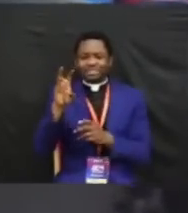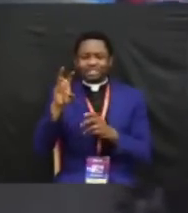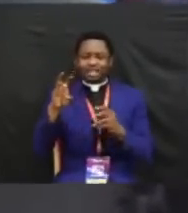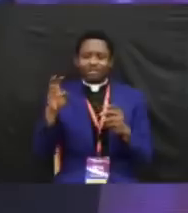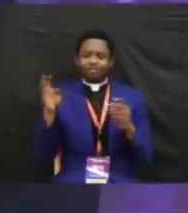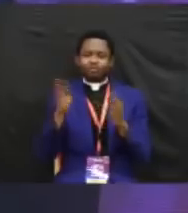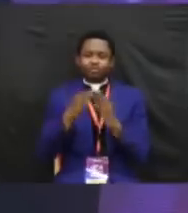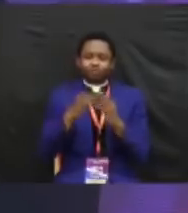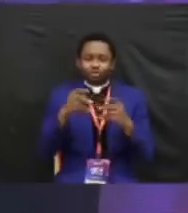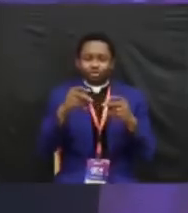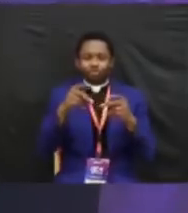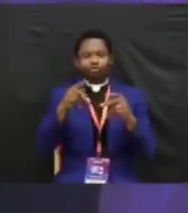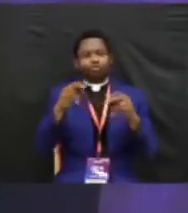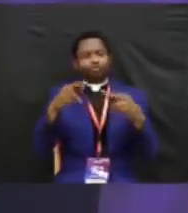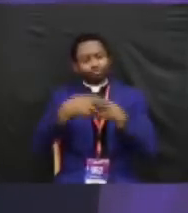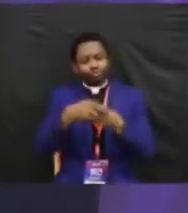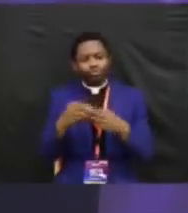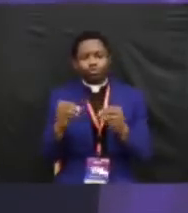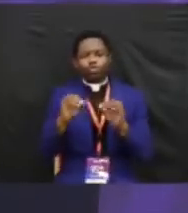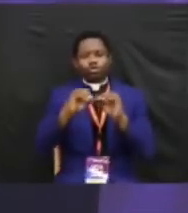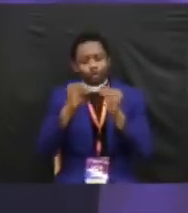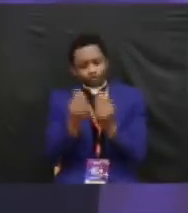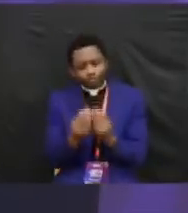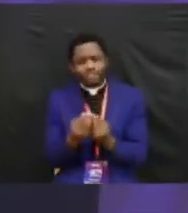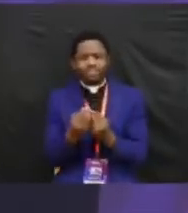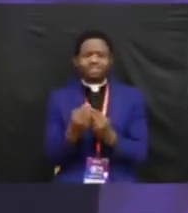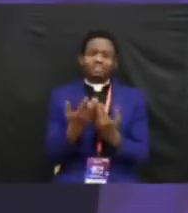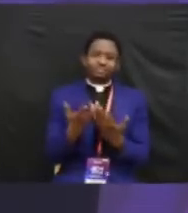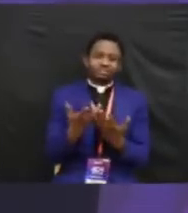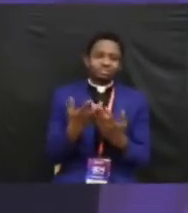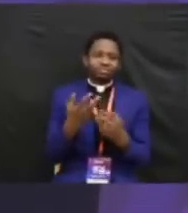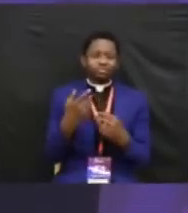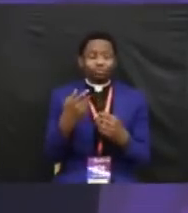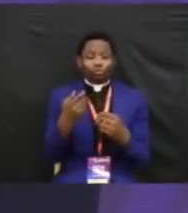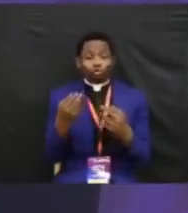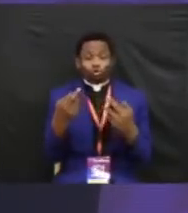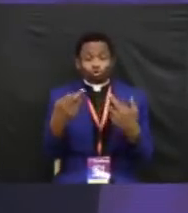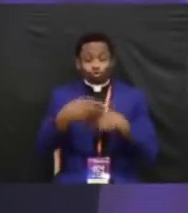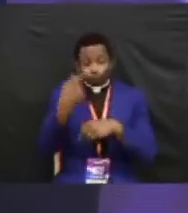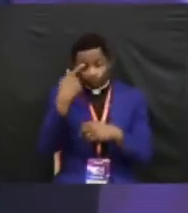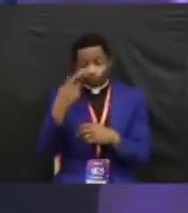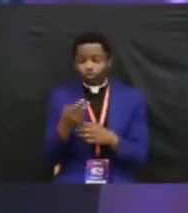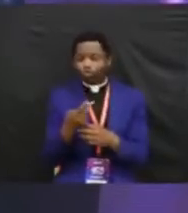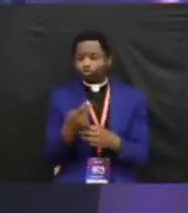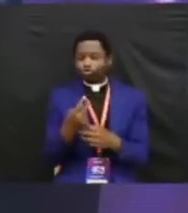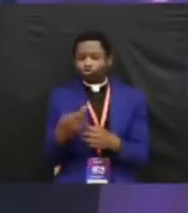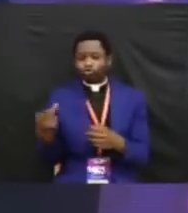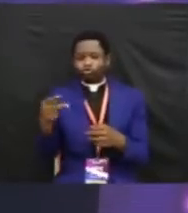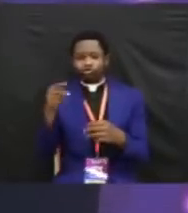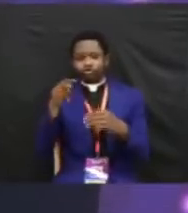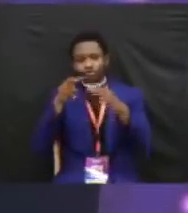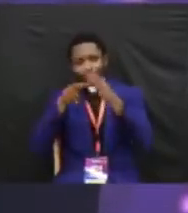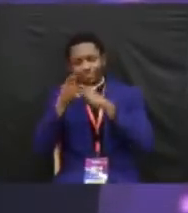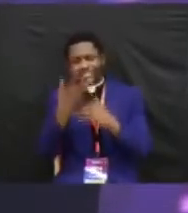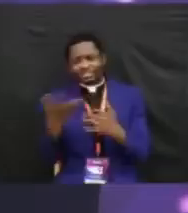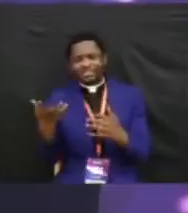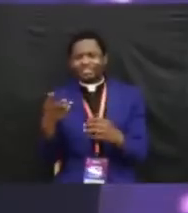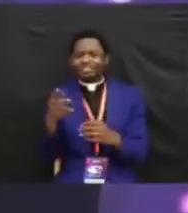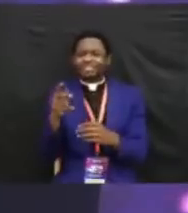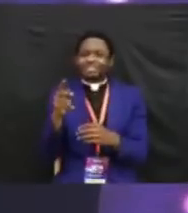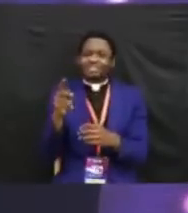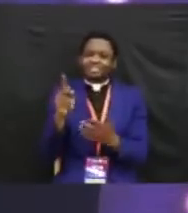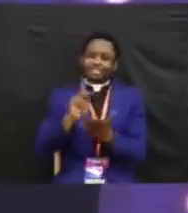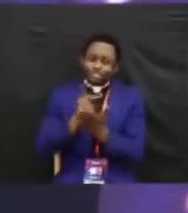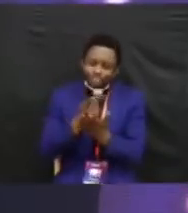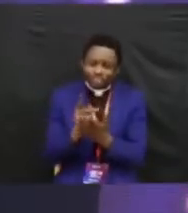office space, a reception, a room for audiovisisual facilities, a kitchenet and washrooms.